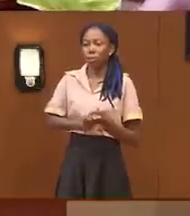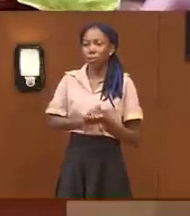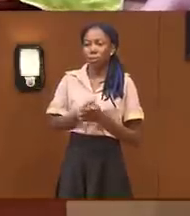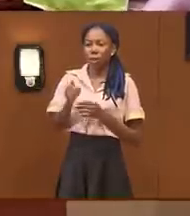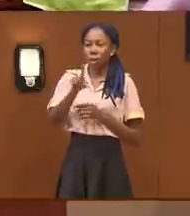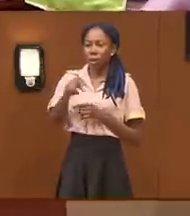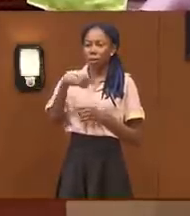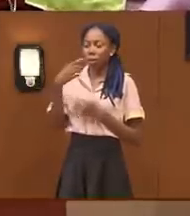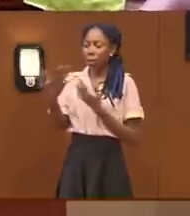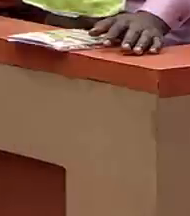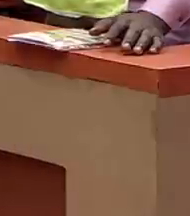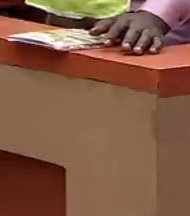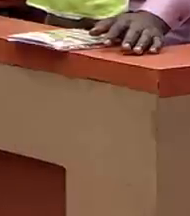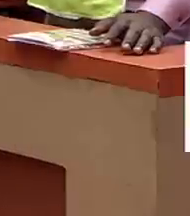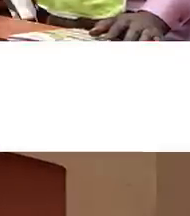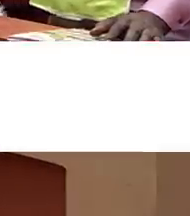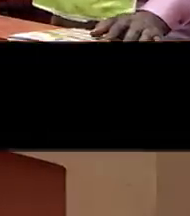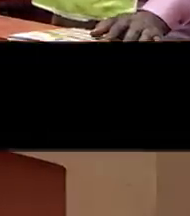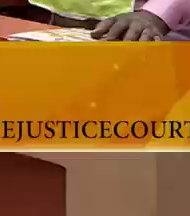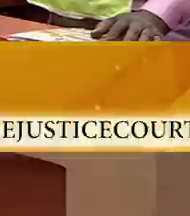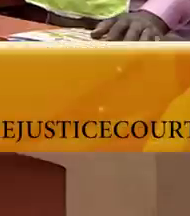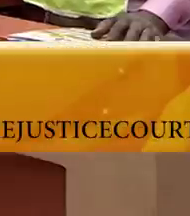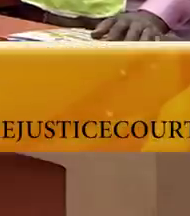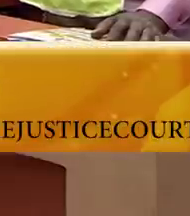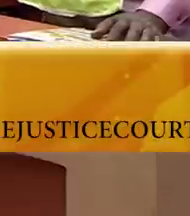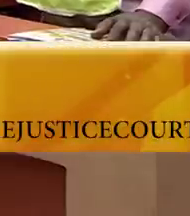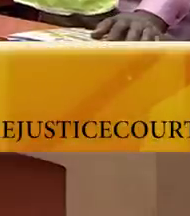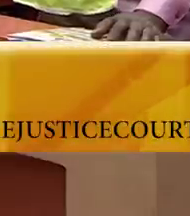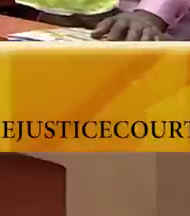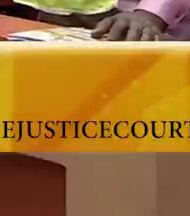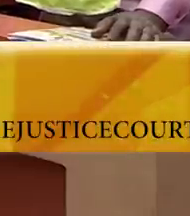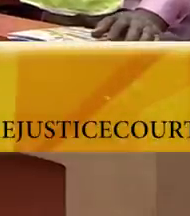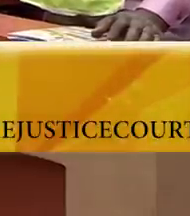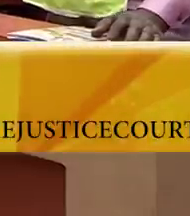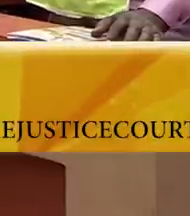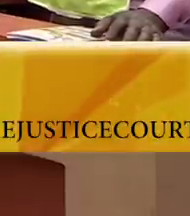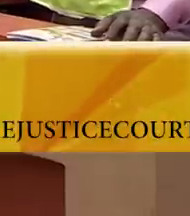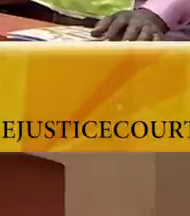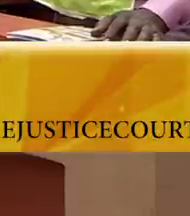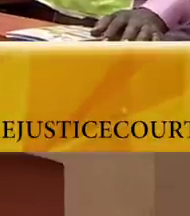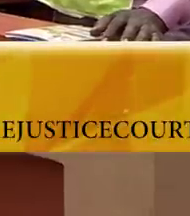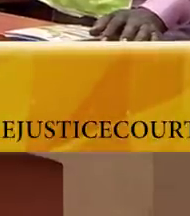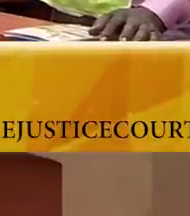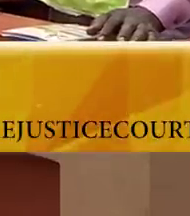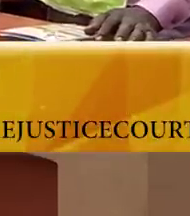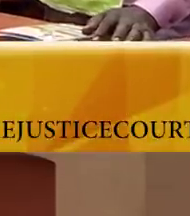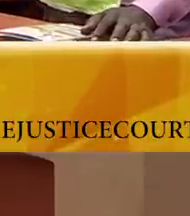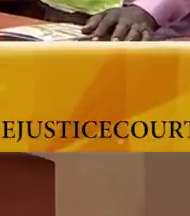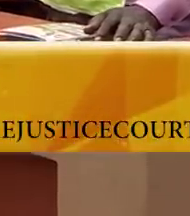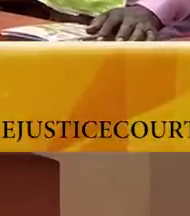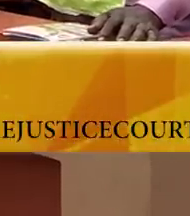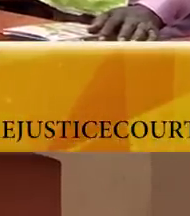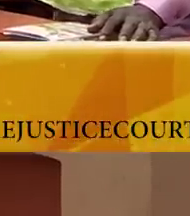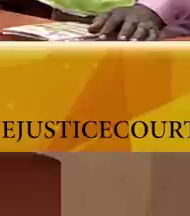so I don't waste... Let me finish what I'm saying, you can talk. It's only I and myself knows what all that